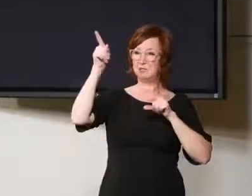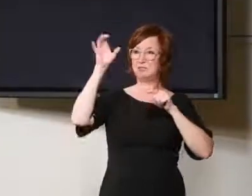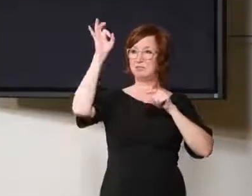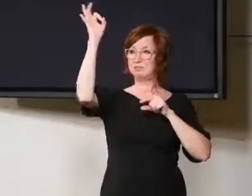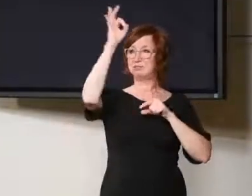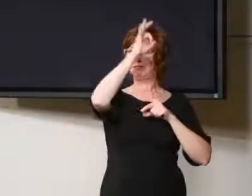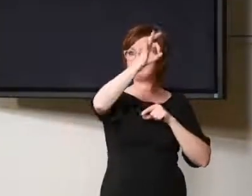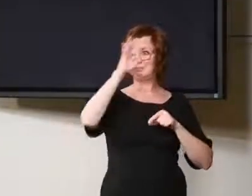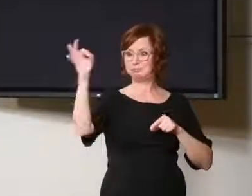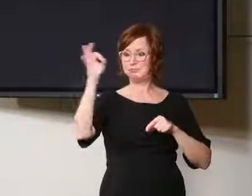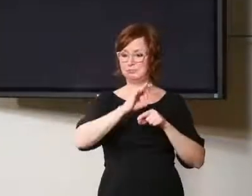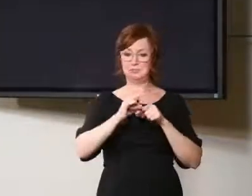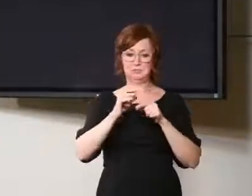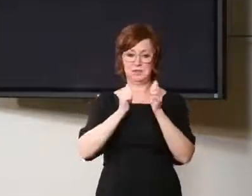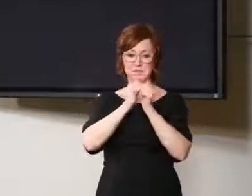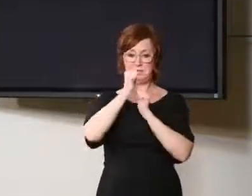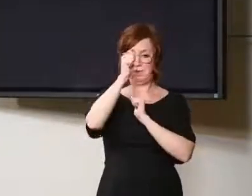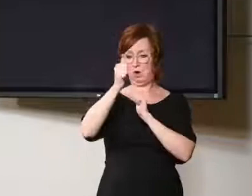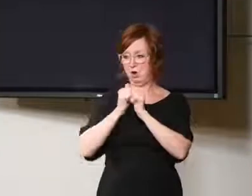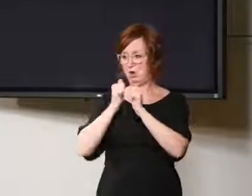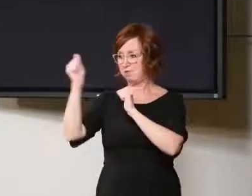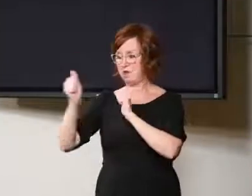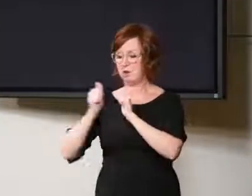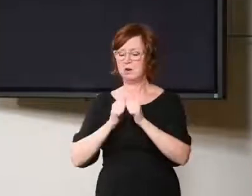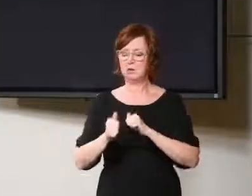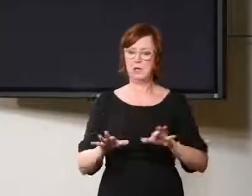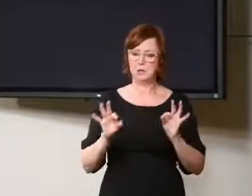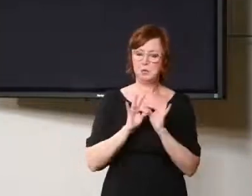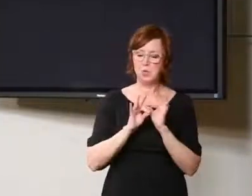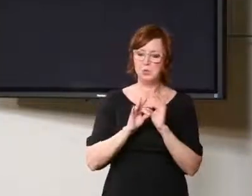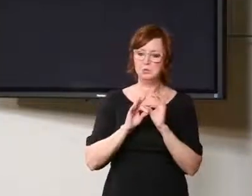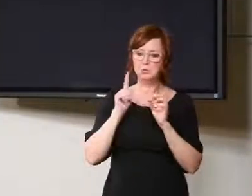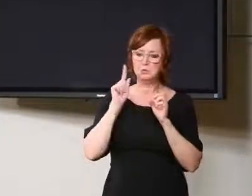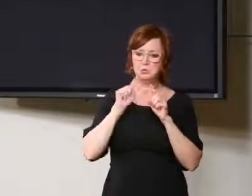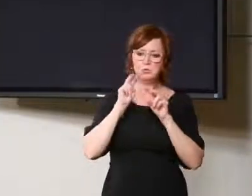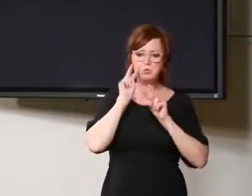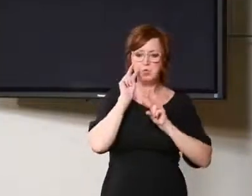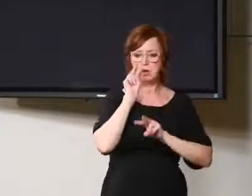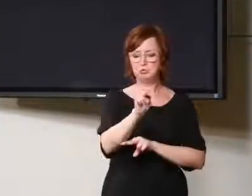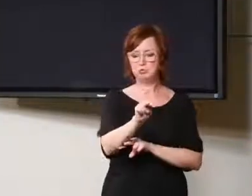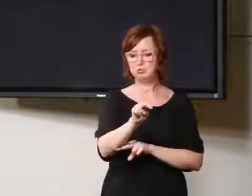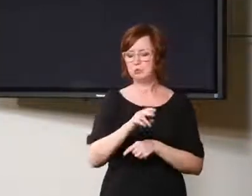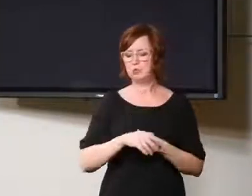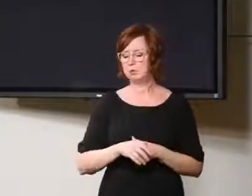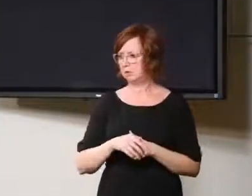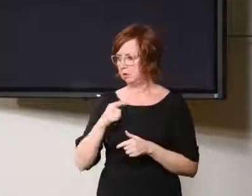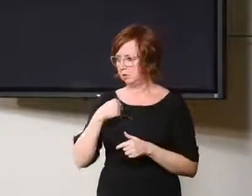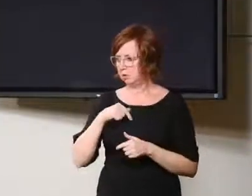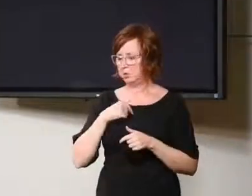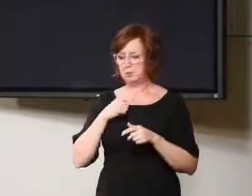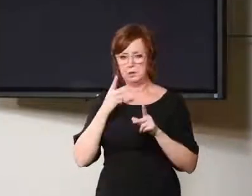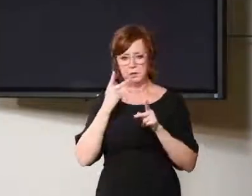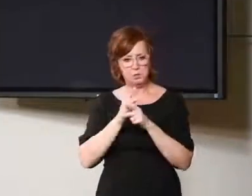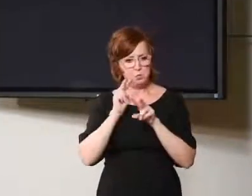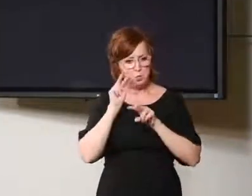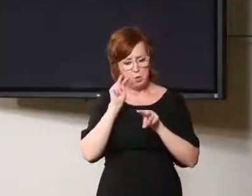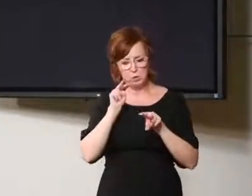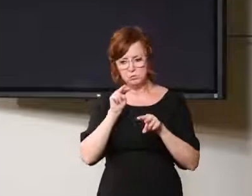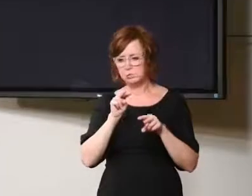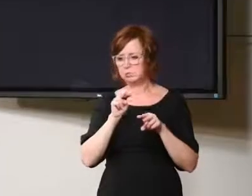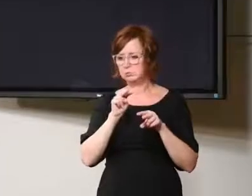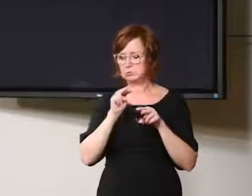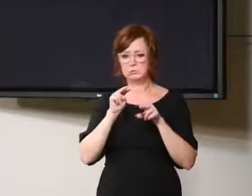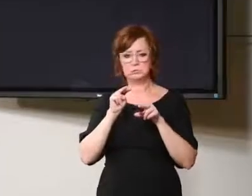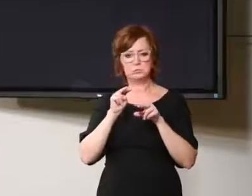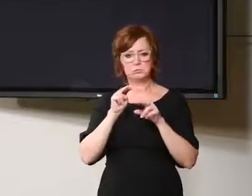vulnerable areas to have a COVID-19 infection, and they're areas that we are very focused on keeping this disease at bay, if you will, keeping it out